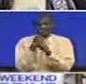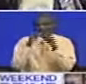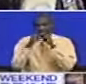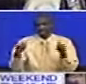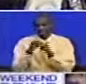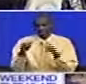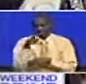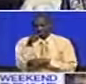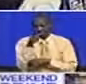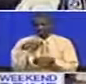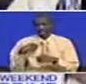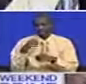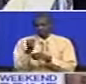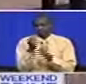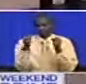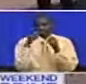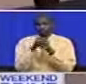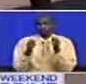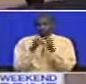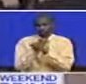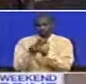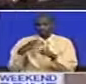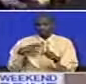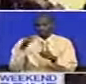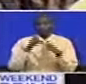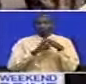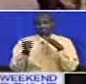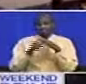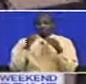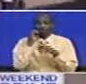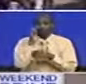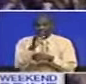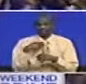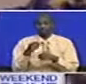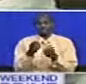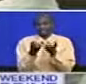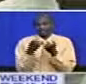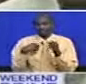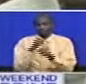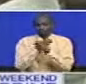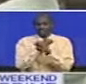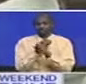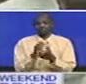unit will patrol in Juba to protect civilians who have fled their homes seeking protection.